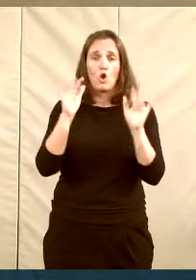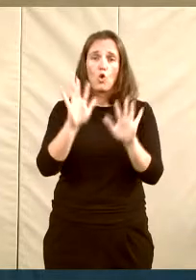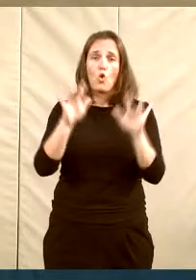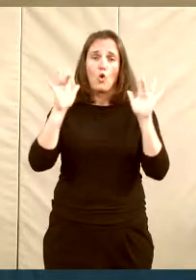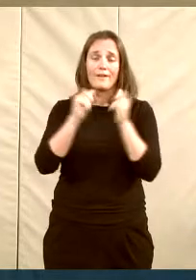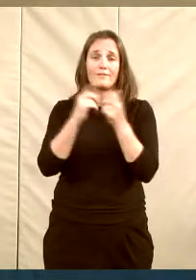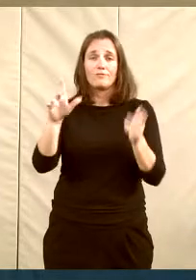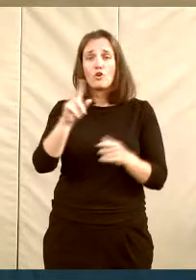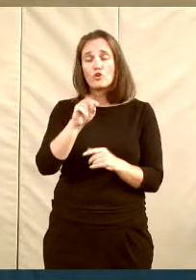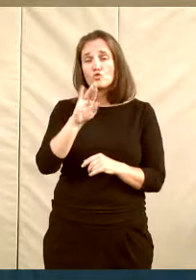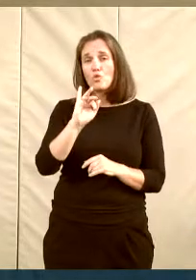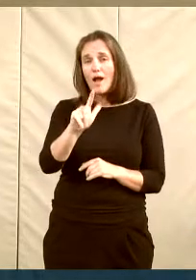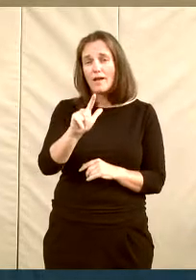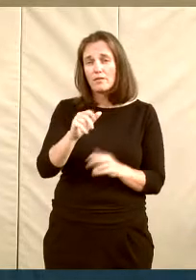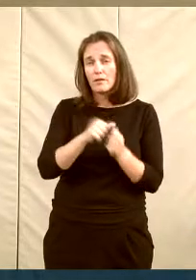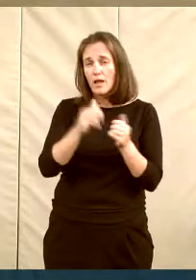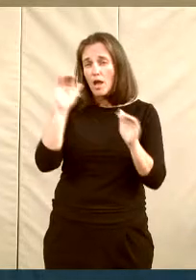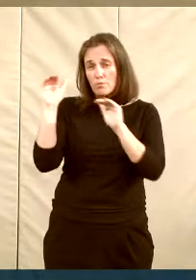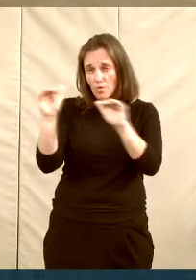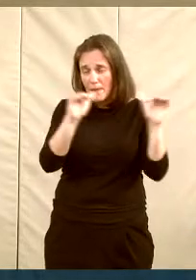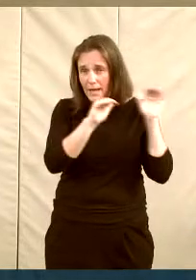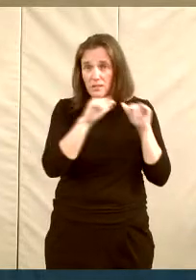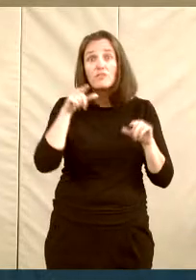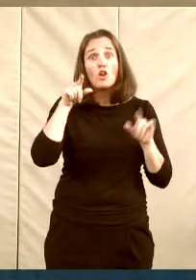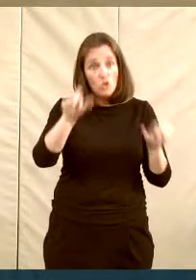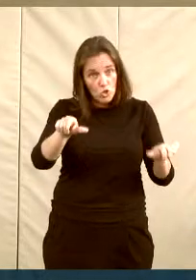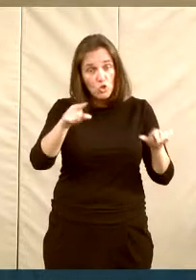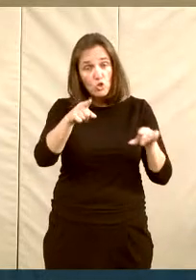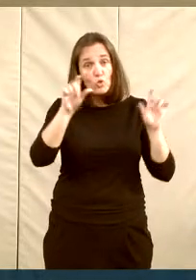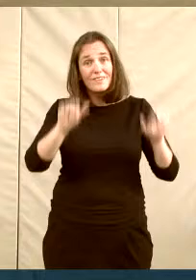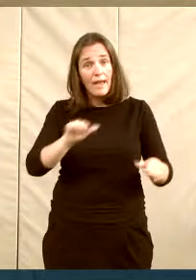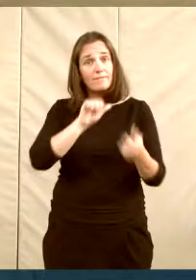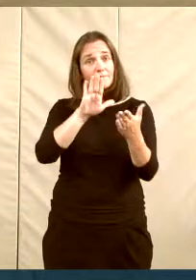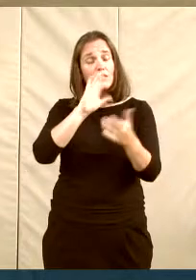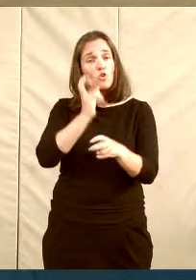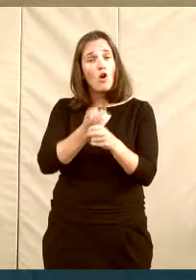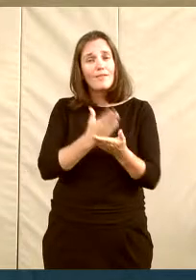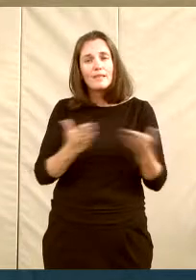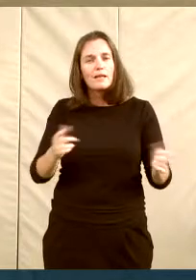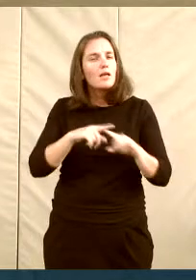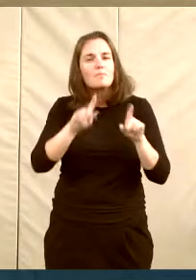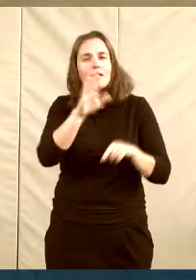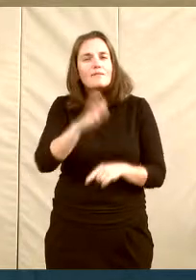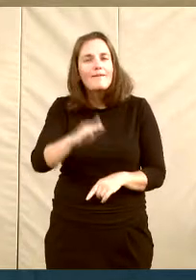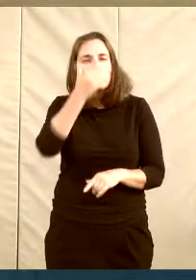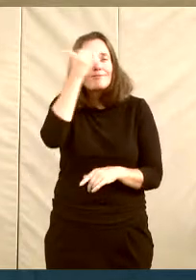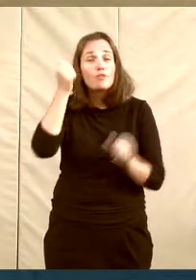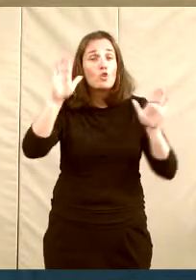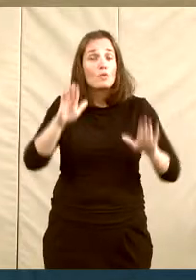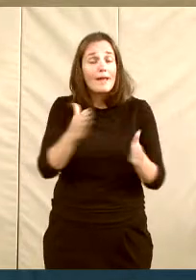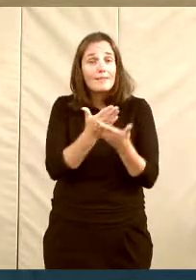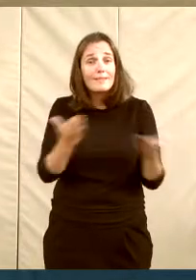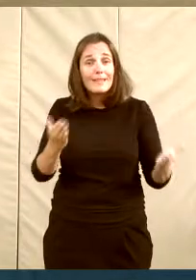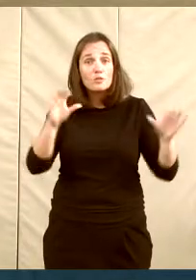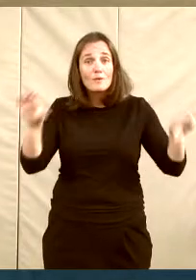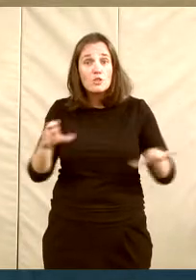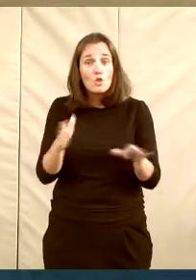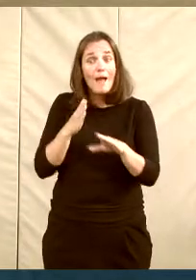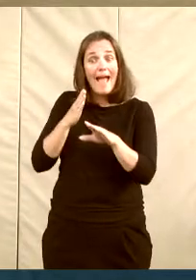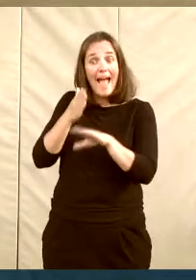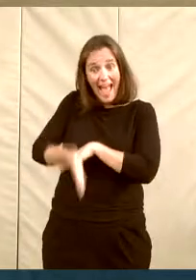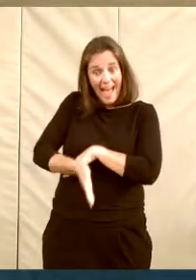been reminded enough that you can do hard things. However, never forget that the great things that we do after the hard